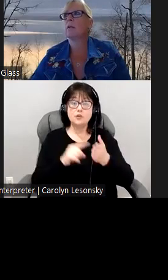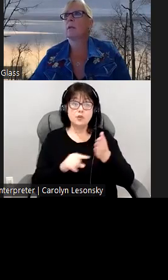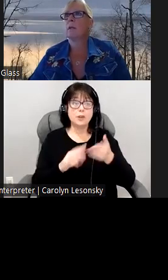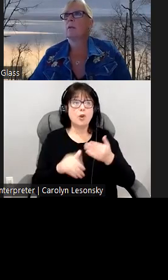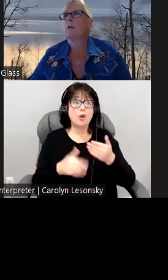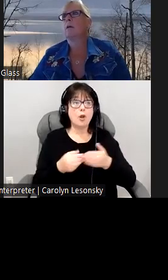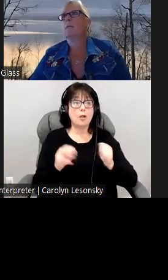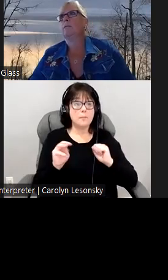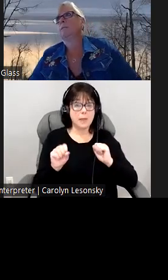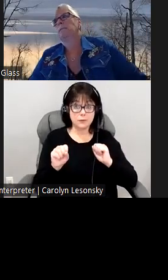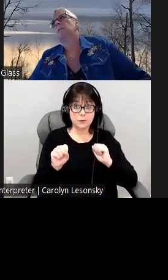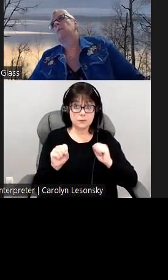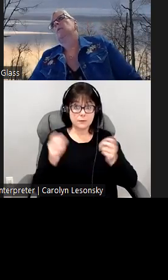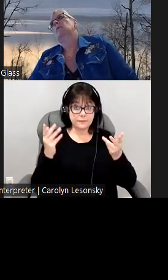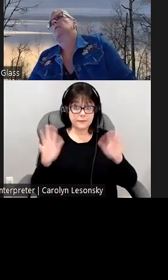their